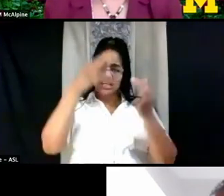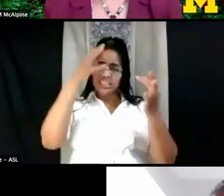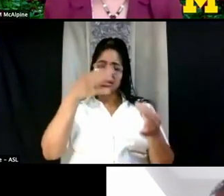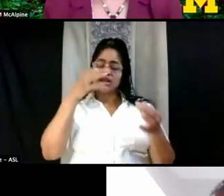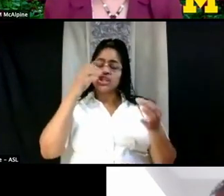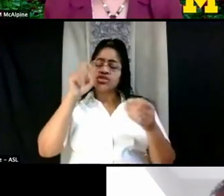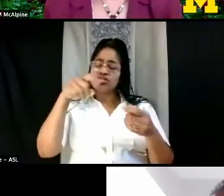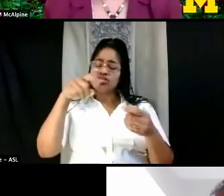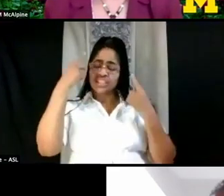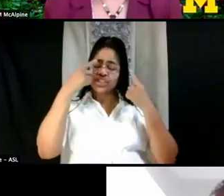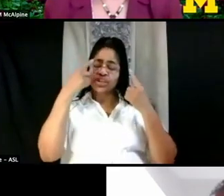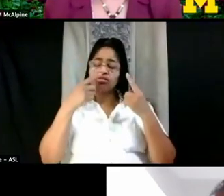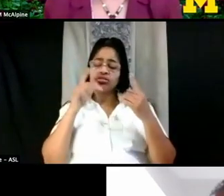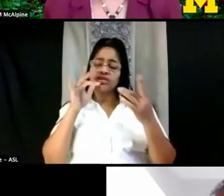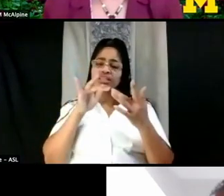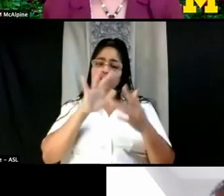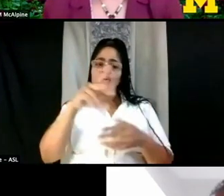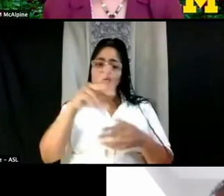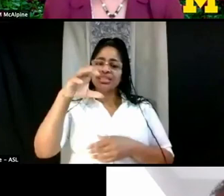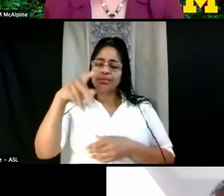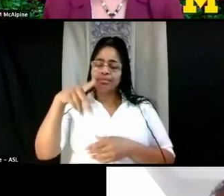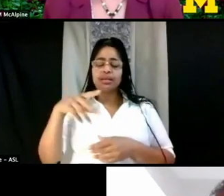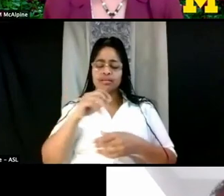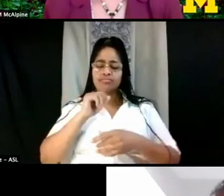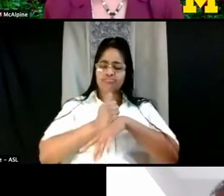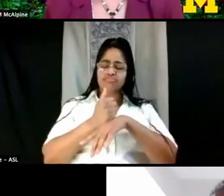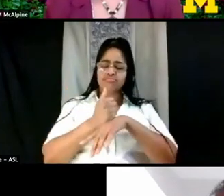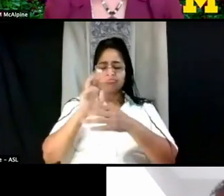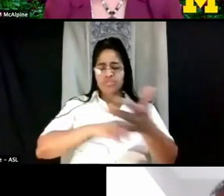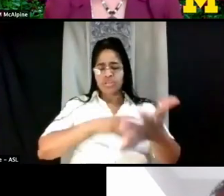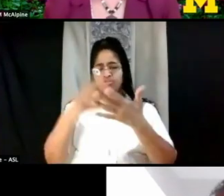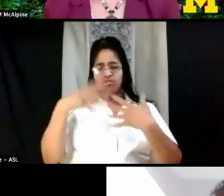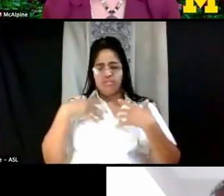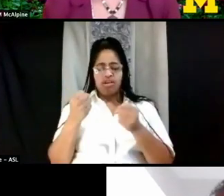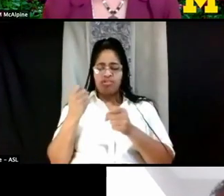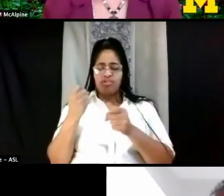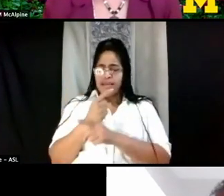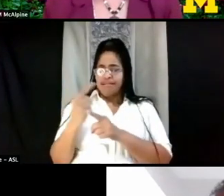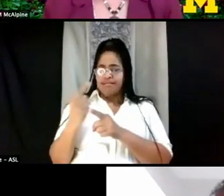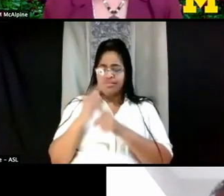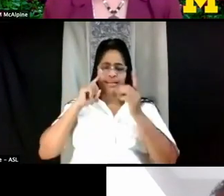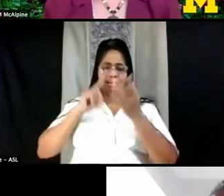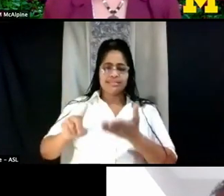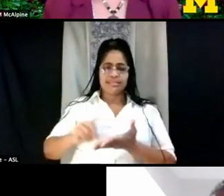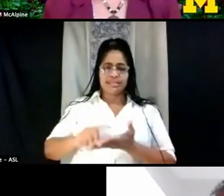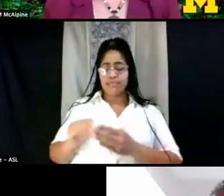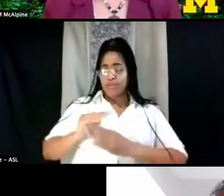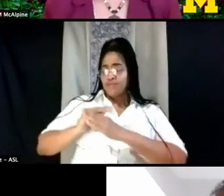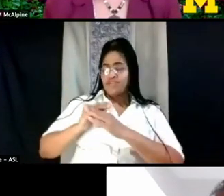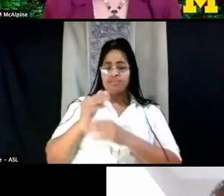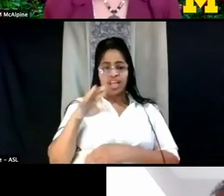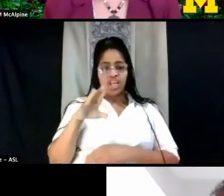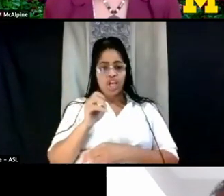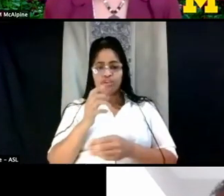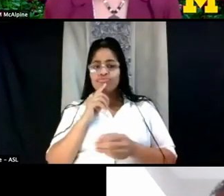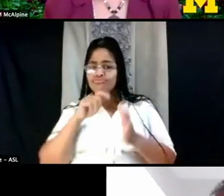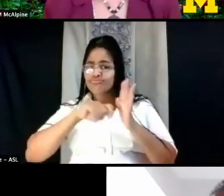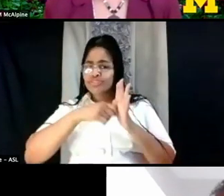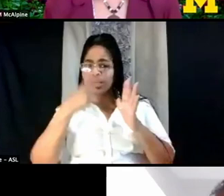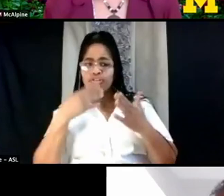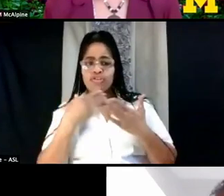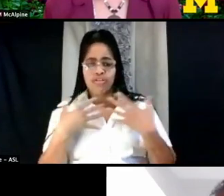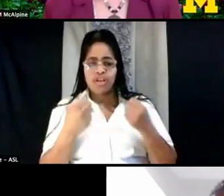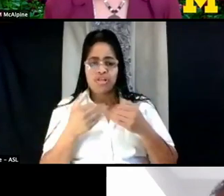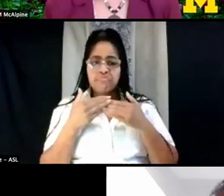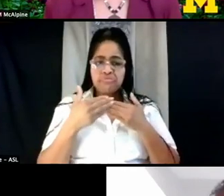care provider, in 2021. Take a moment, schedule a health maintenance exam. Preventive care is a key to good health moving forward.